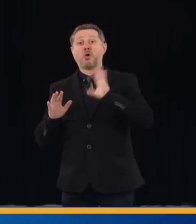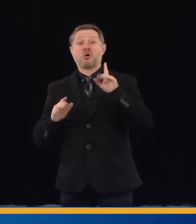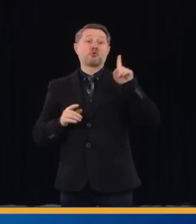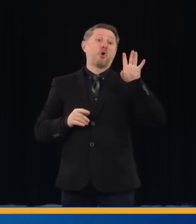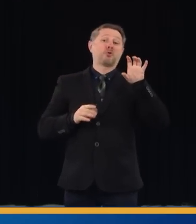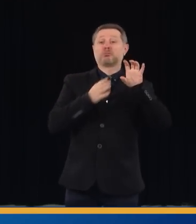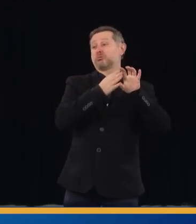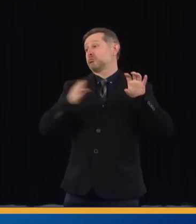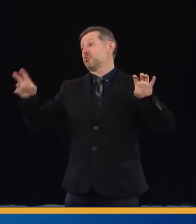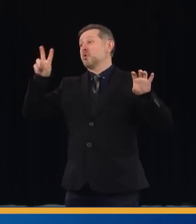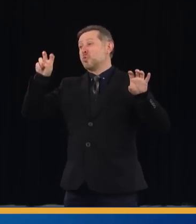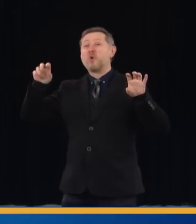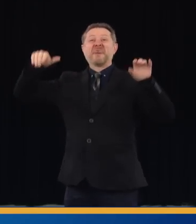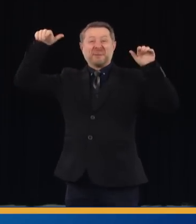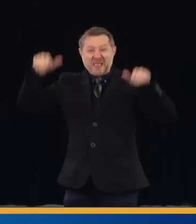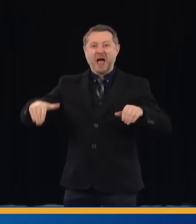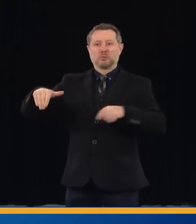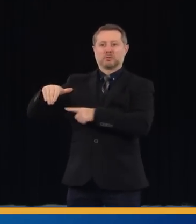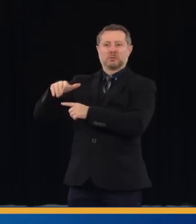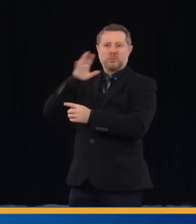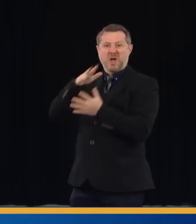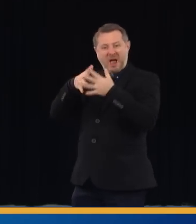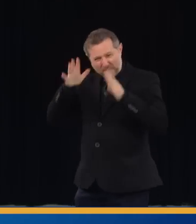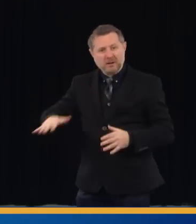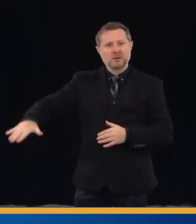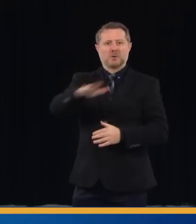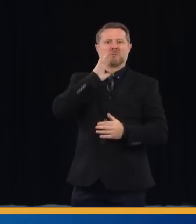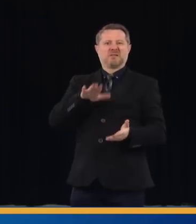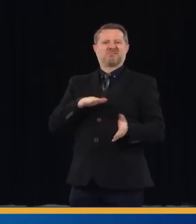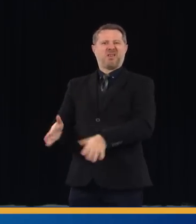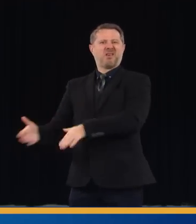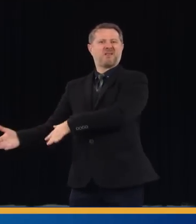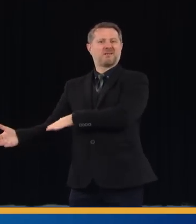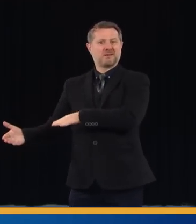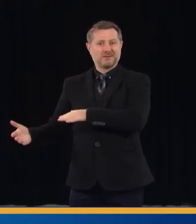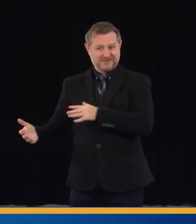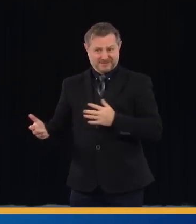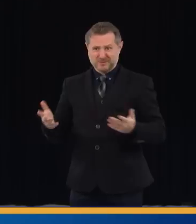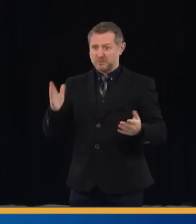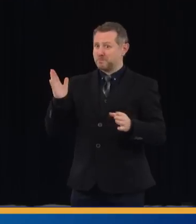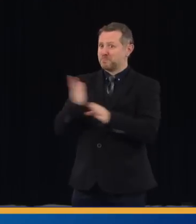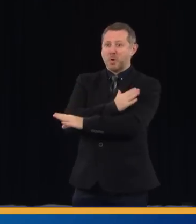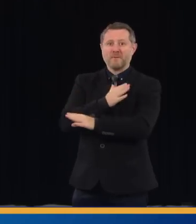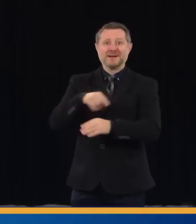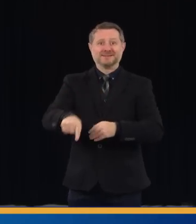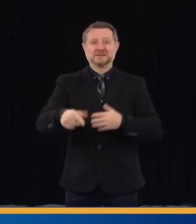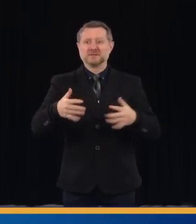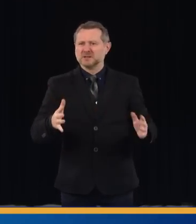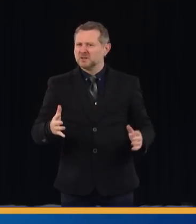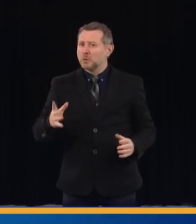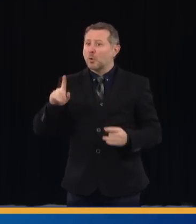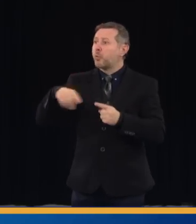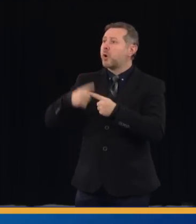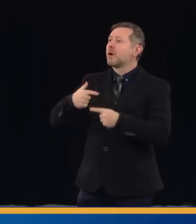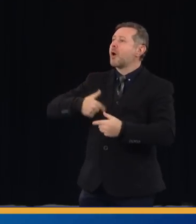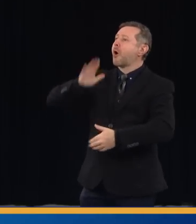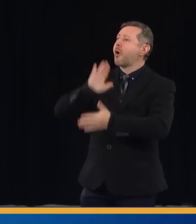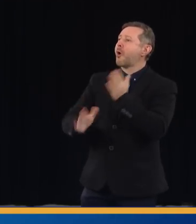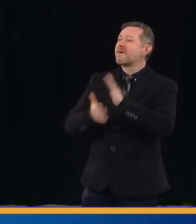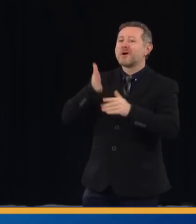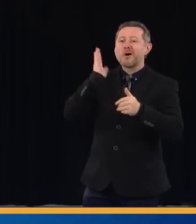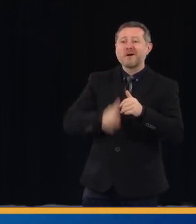200,000 Americans may pass away before this is over. When is it over? When you achieve what they call